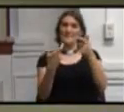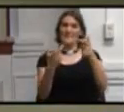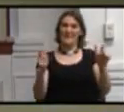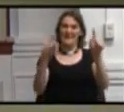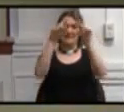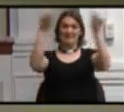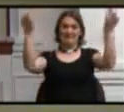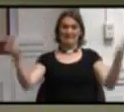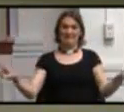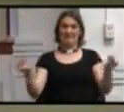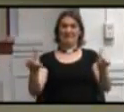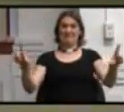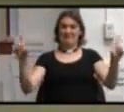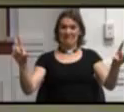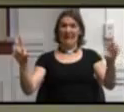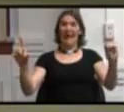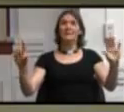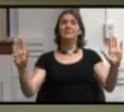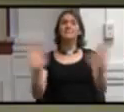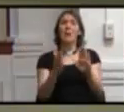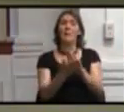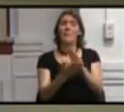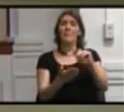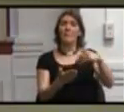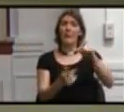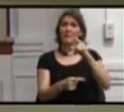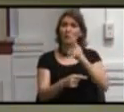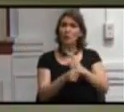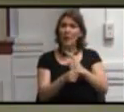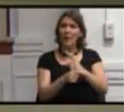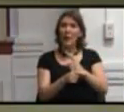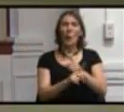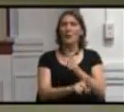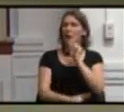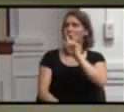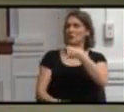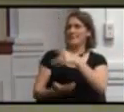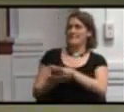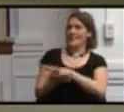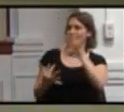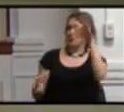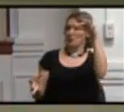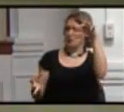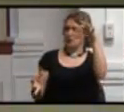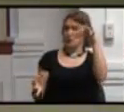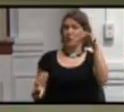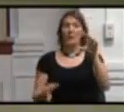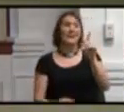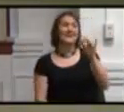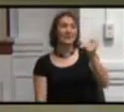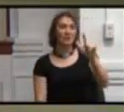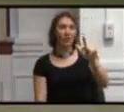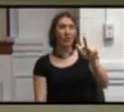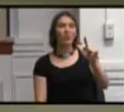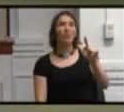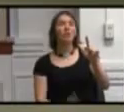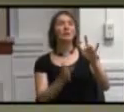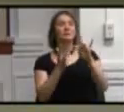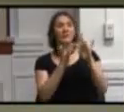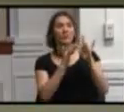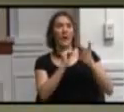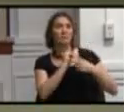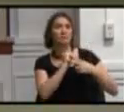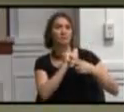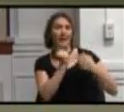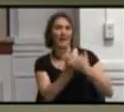then some small ones, small paper maps. It's far more than just the paper copies. It's also the digital management of those copies.